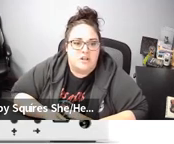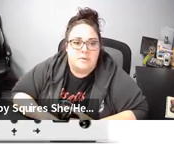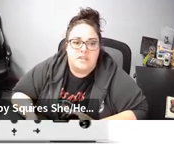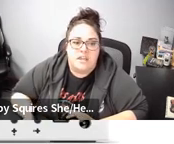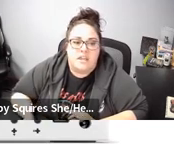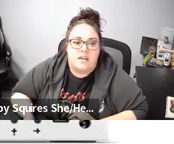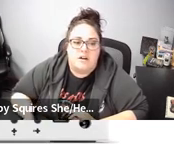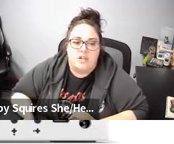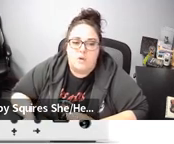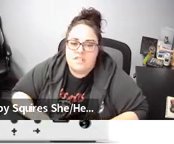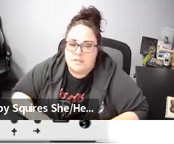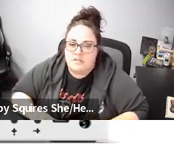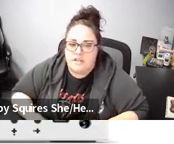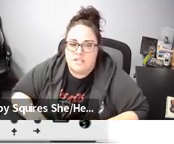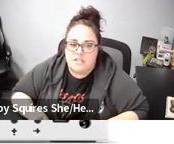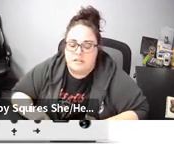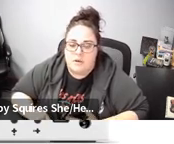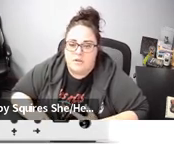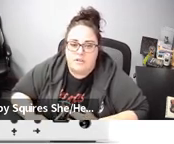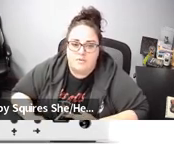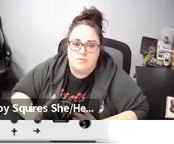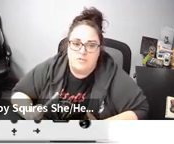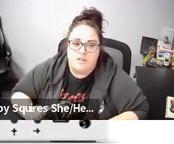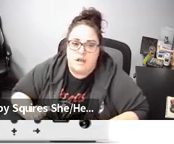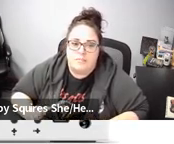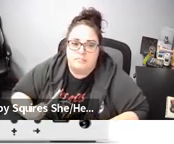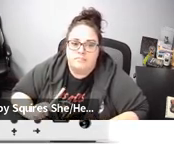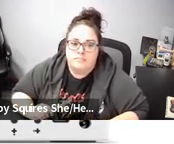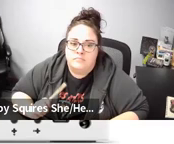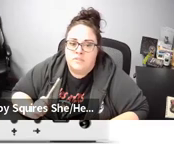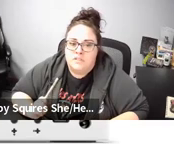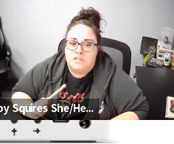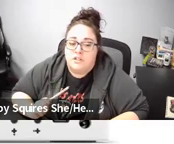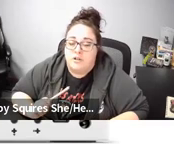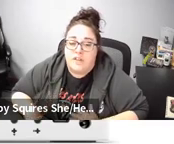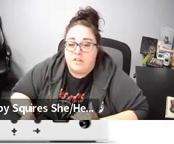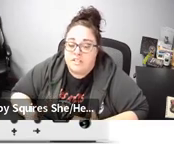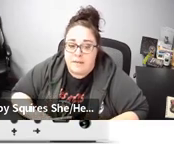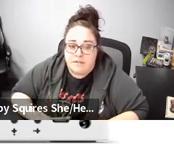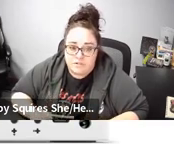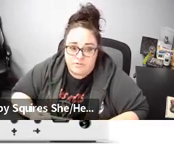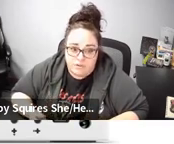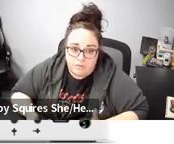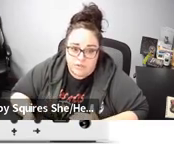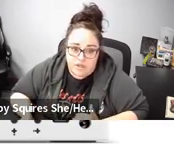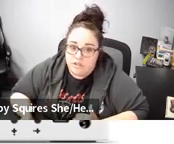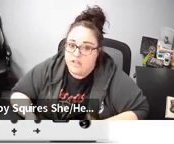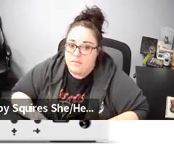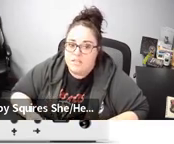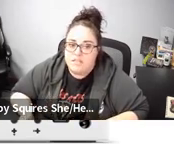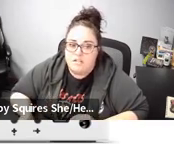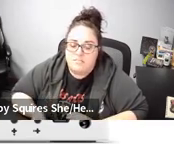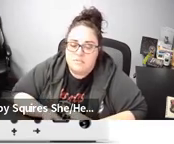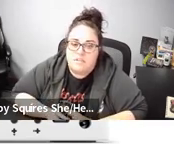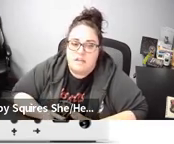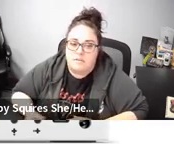resources on there, but they are USB devices that allow you to use your favorite adaptive controller with other